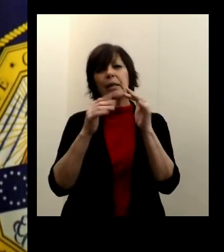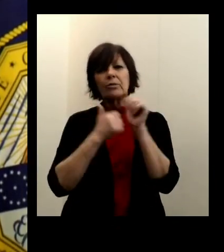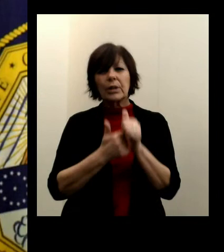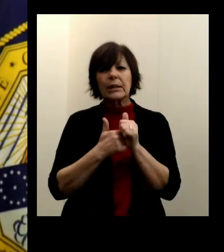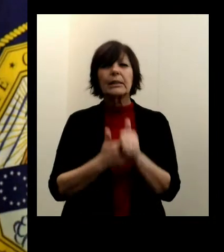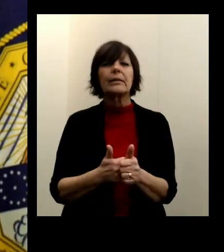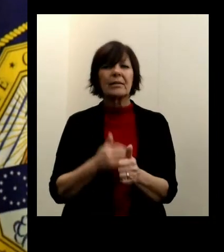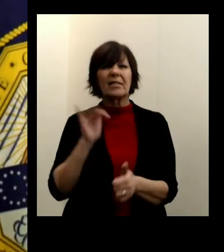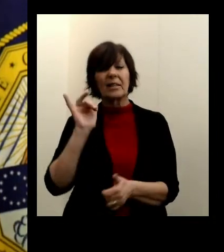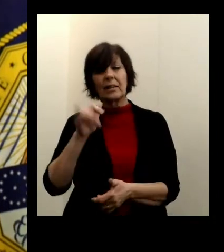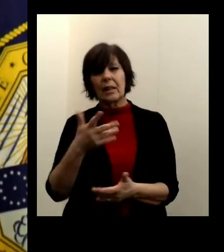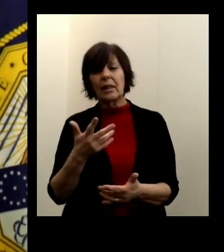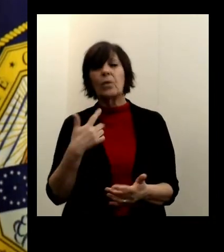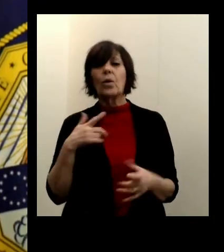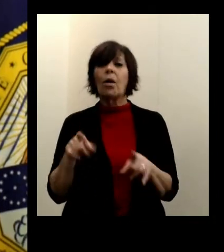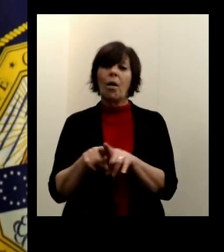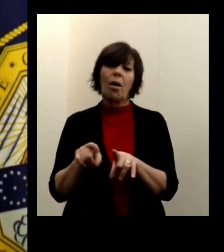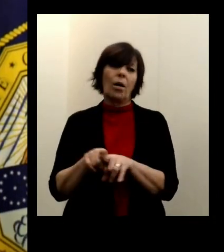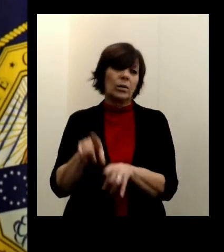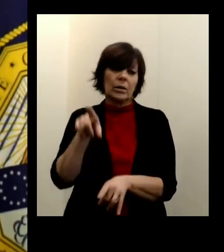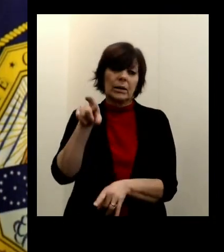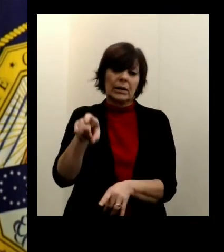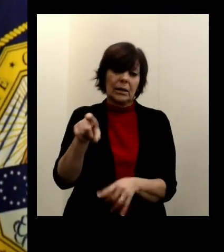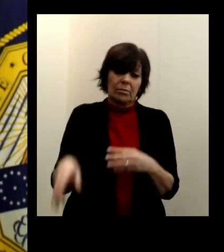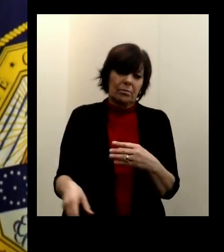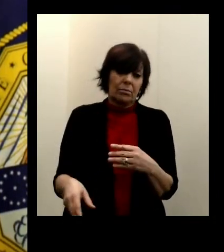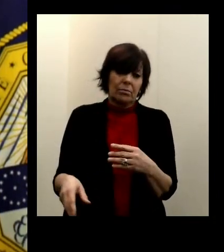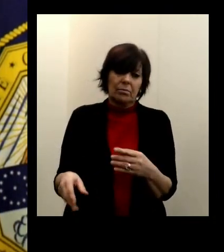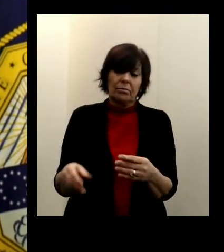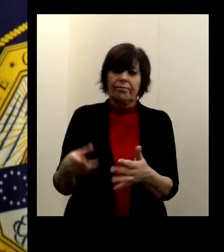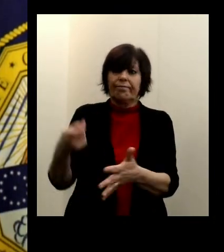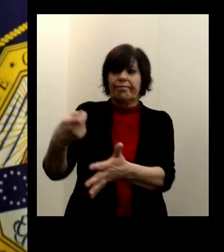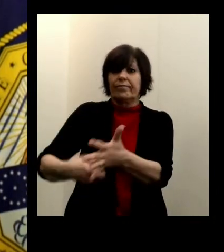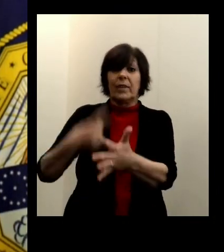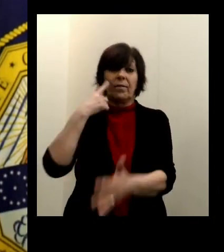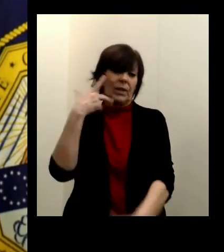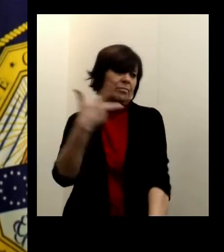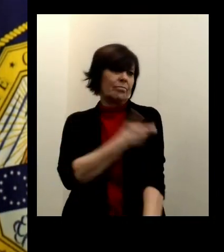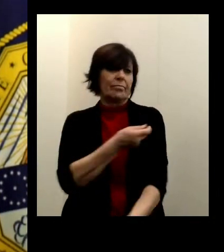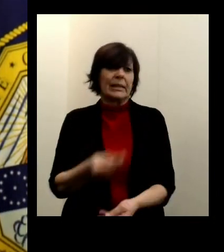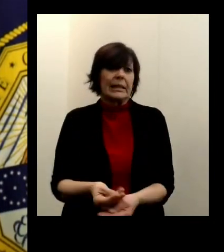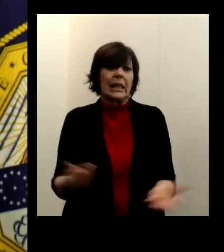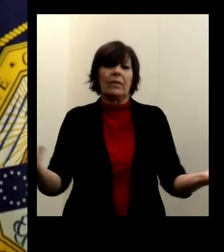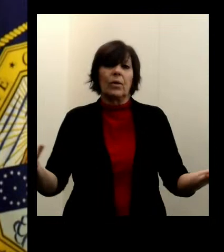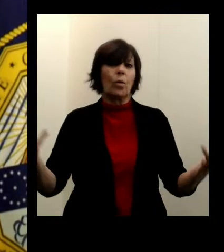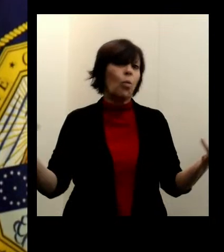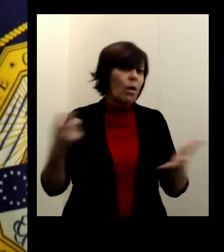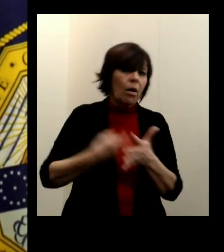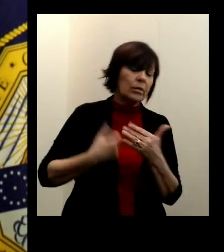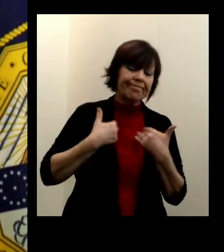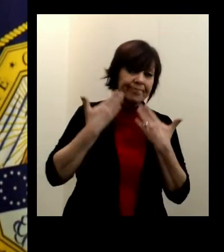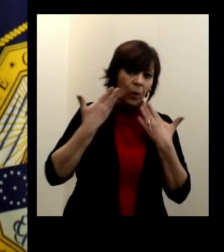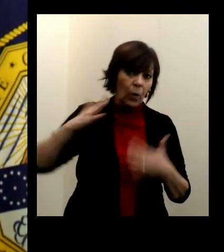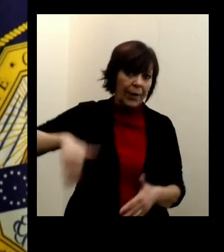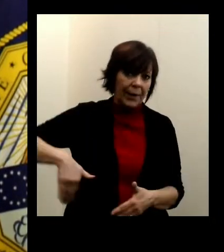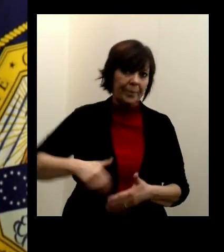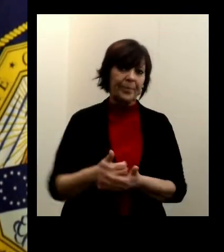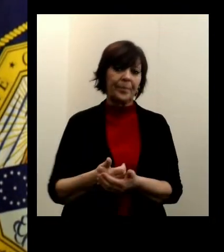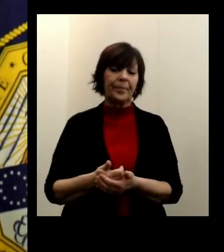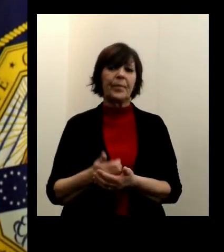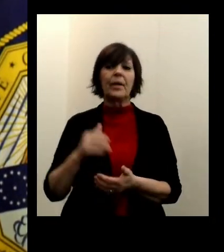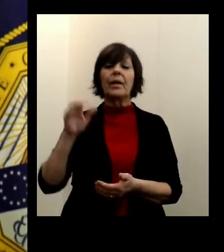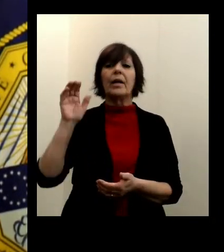and the like. And we're also going to have additional costs associated with vaccine delivery. We don't know exactly what those costs are. The